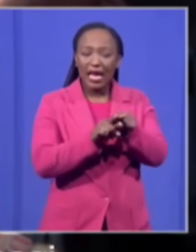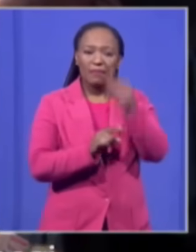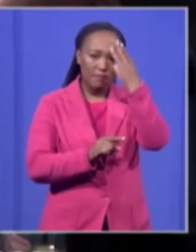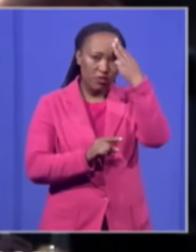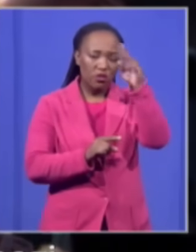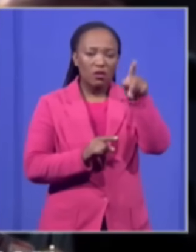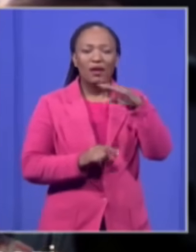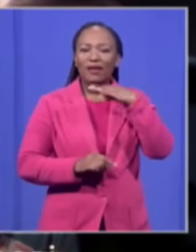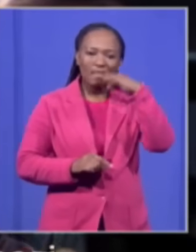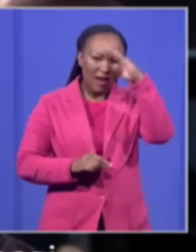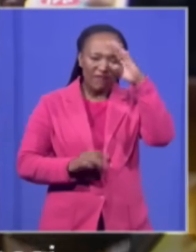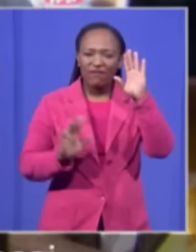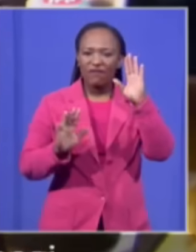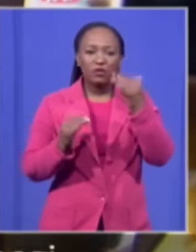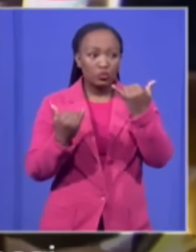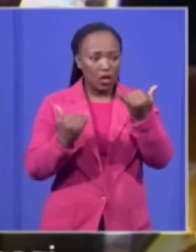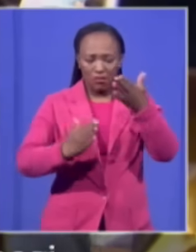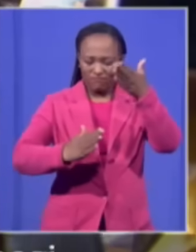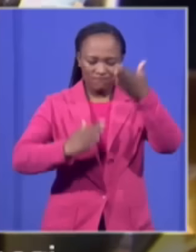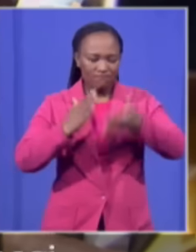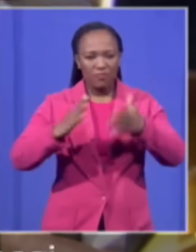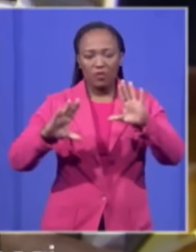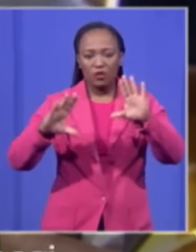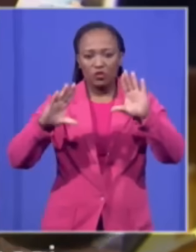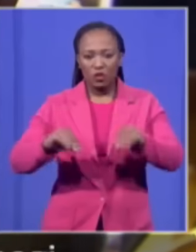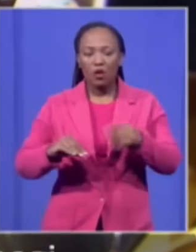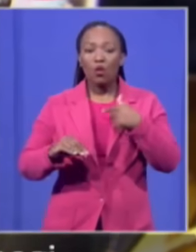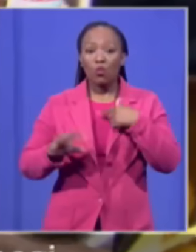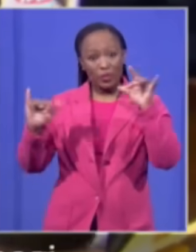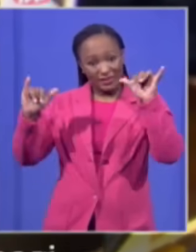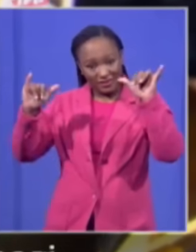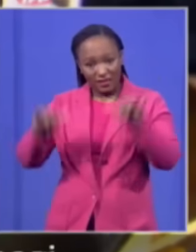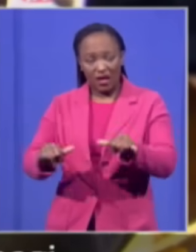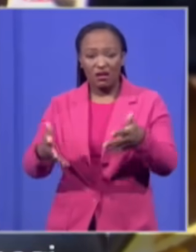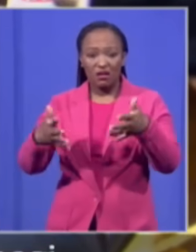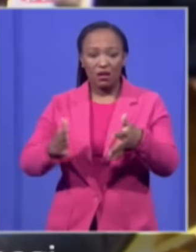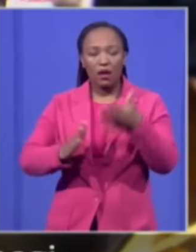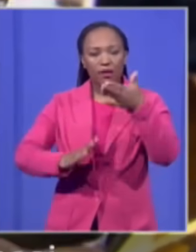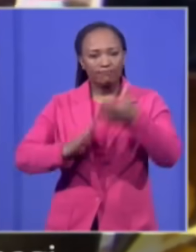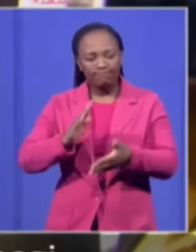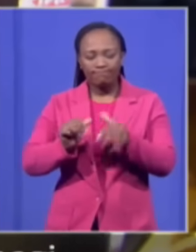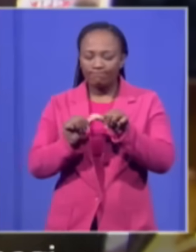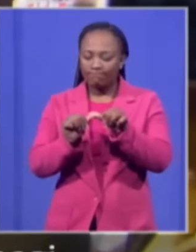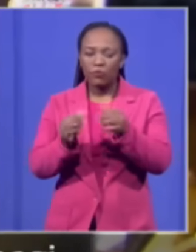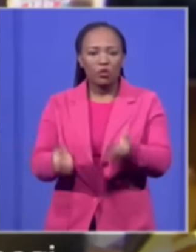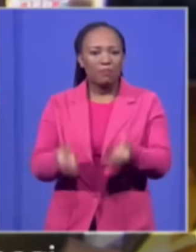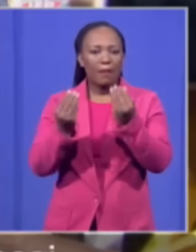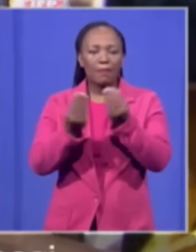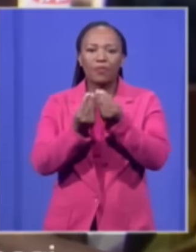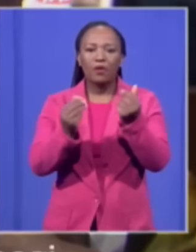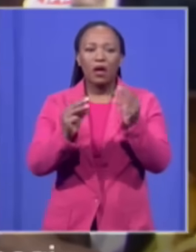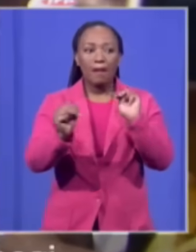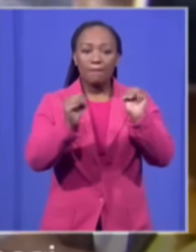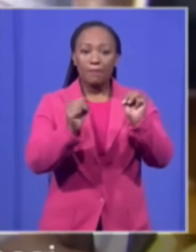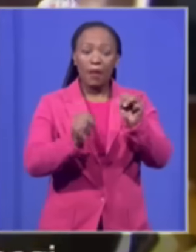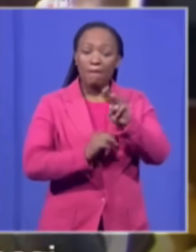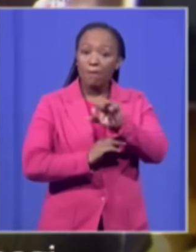enough. It ends today. We are going to stay here for as long as we want until we get a solution. We are saying the mall is not going to